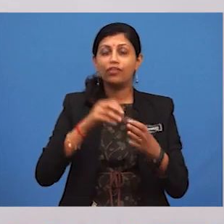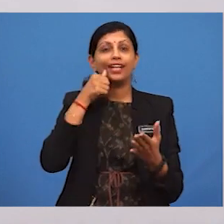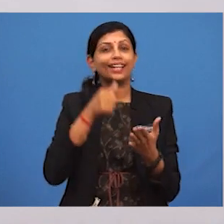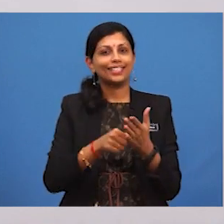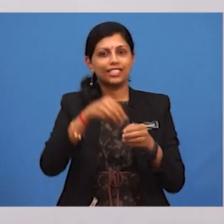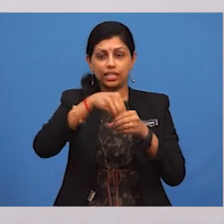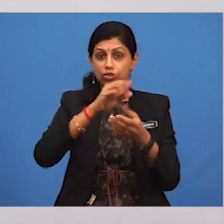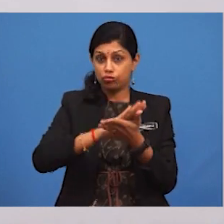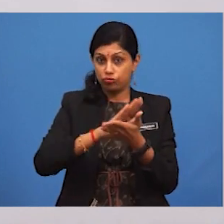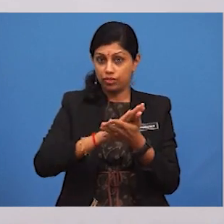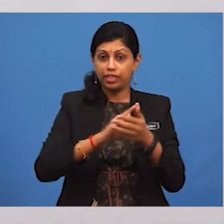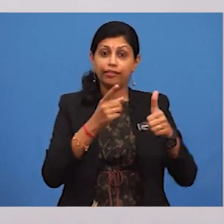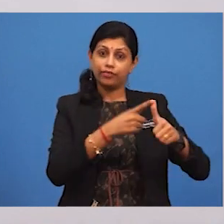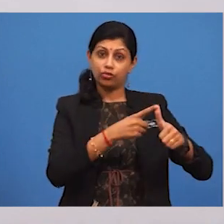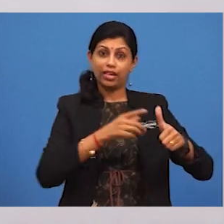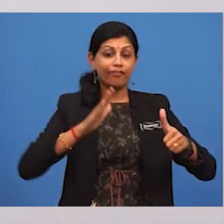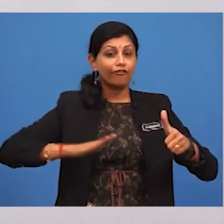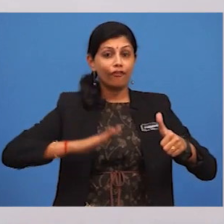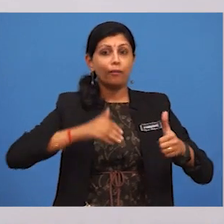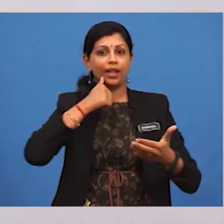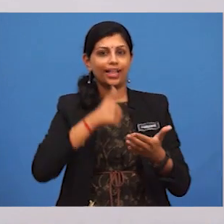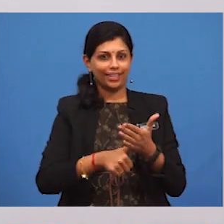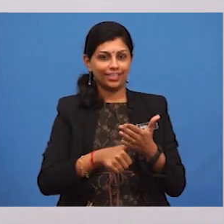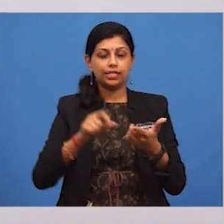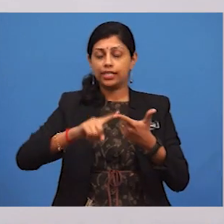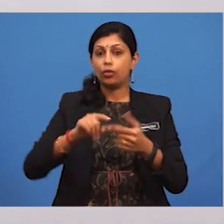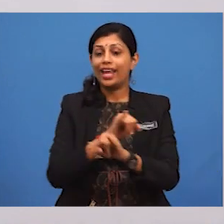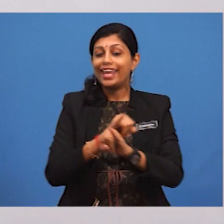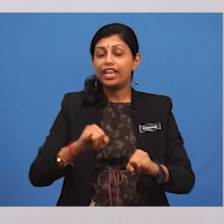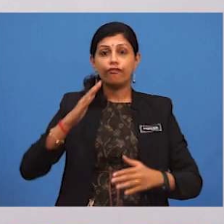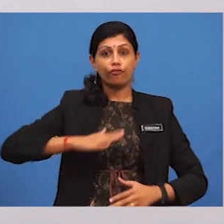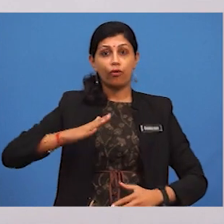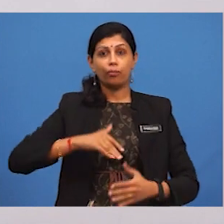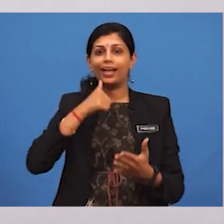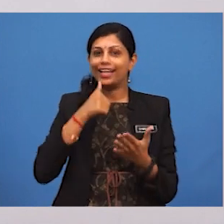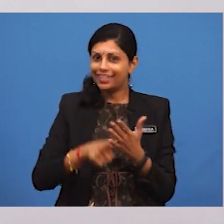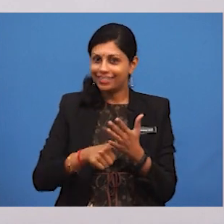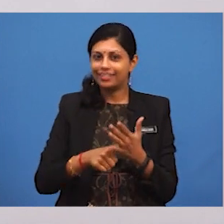They are the formal letter and informal letter.